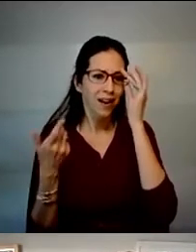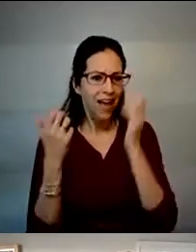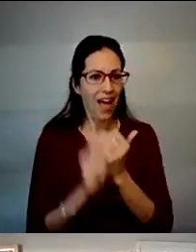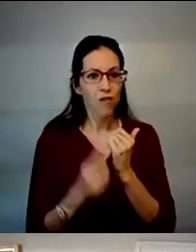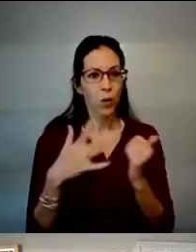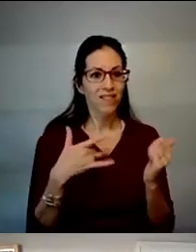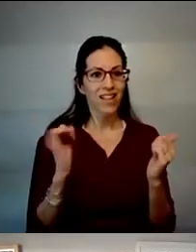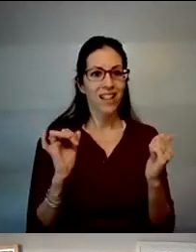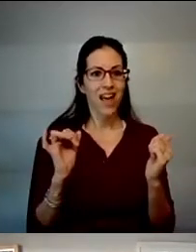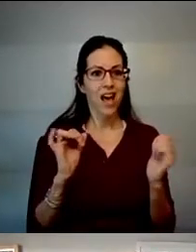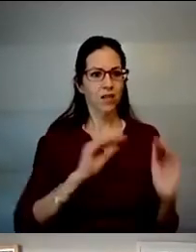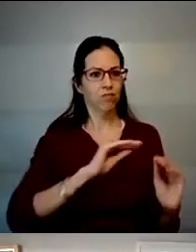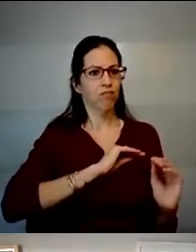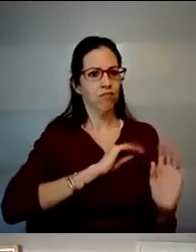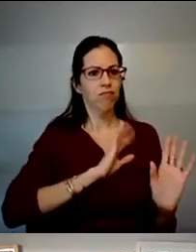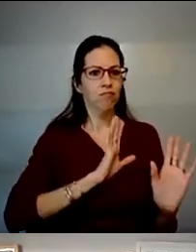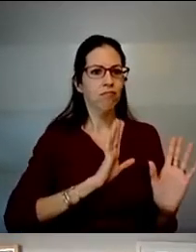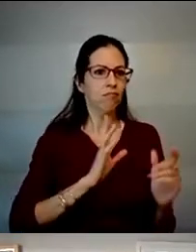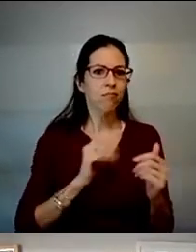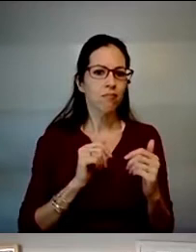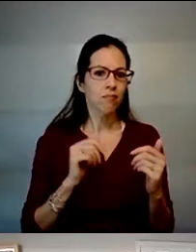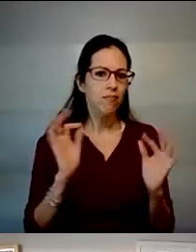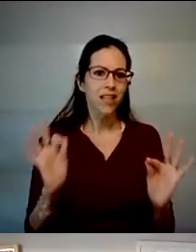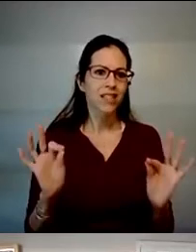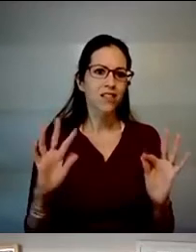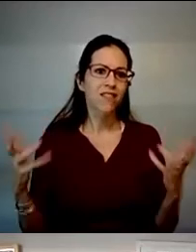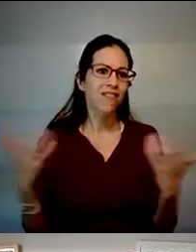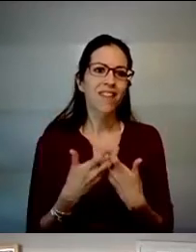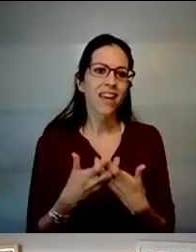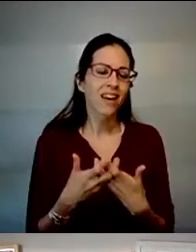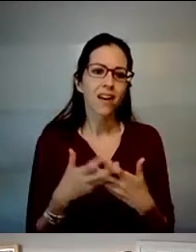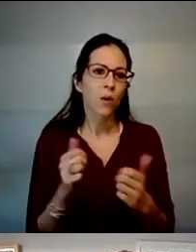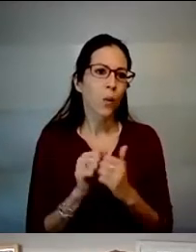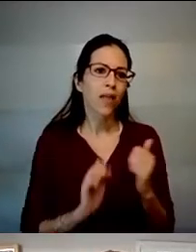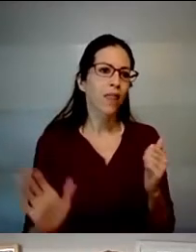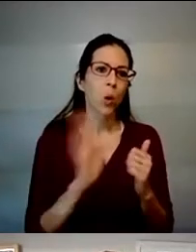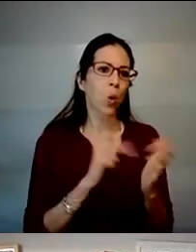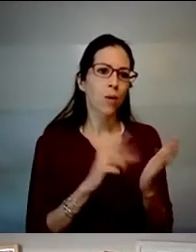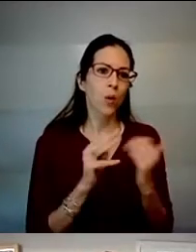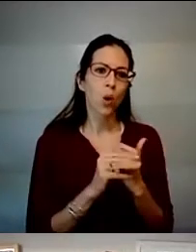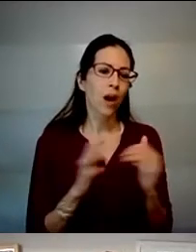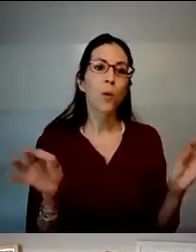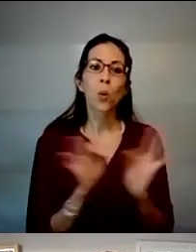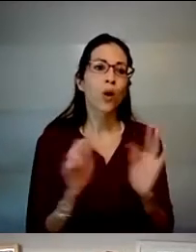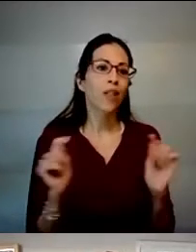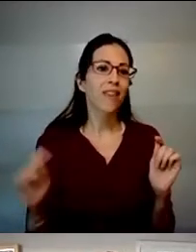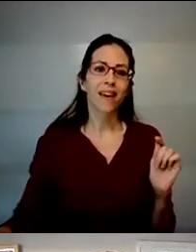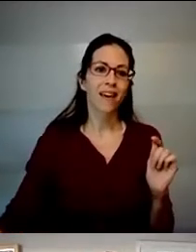internally and externally, it just fit right into the program and it was worth it because it means this relationship has